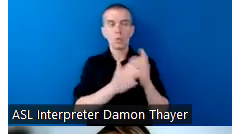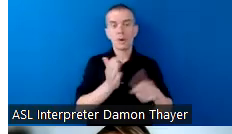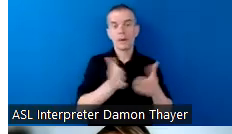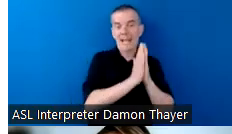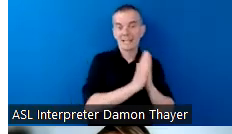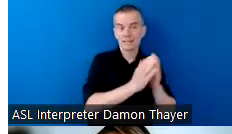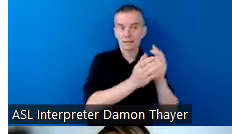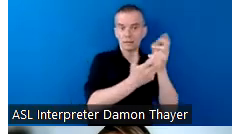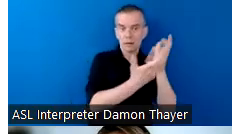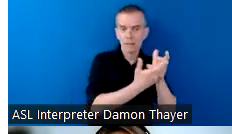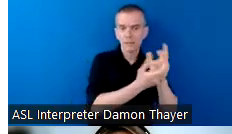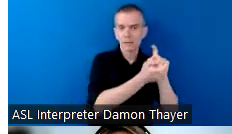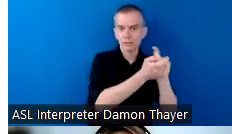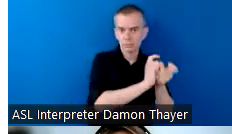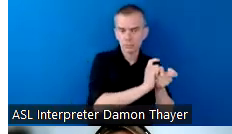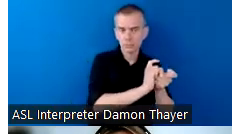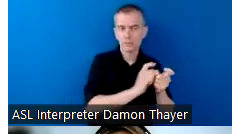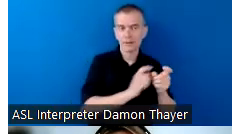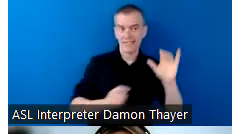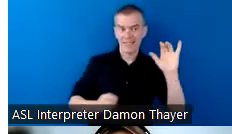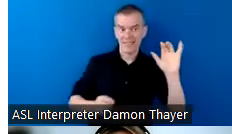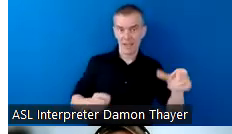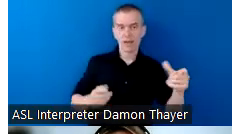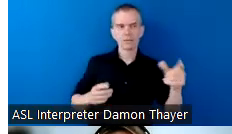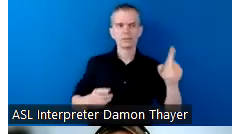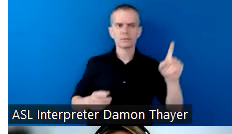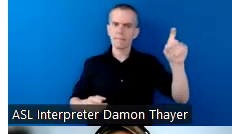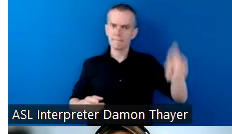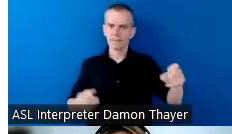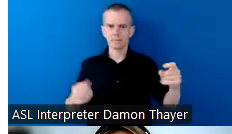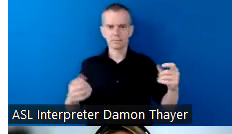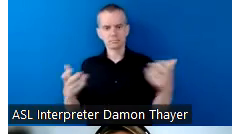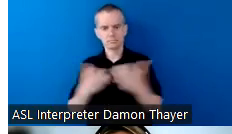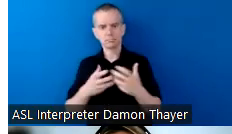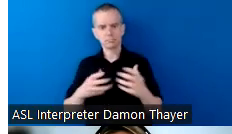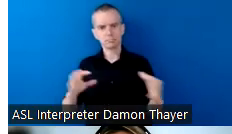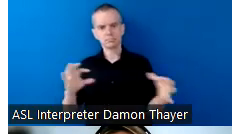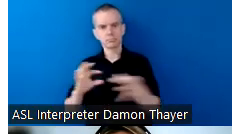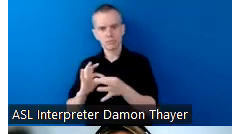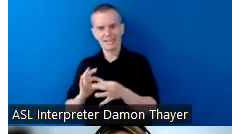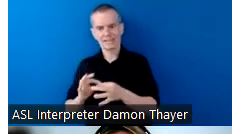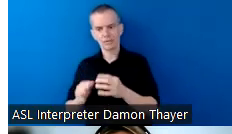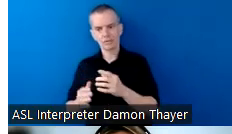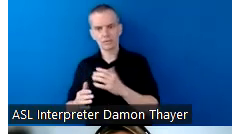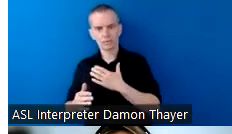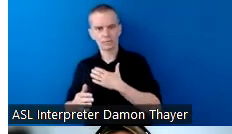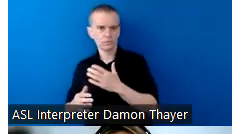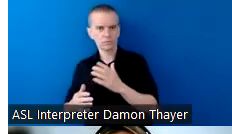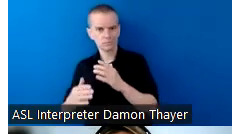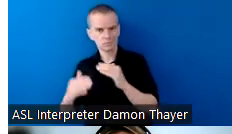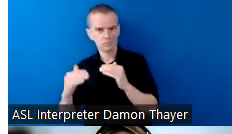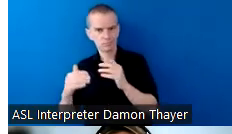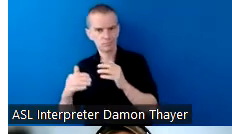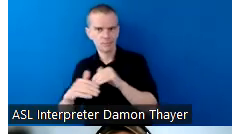is needed to grant or restore equal access or enjoyment of housing. And the client needs someone to verify both of